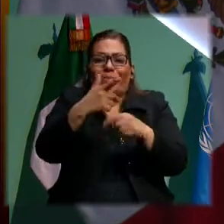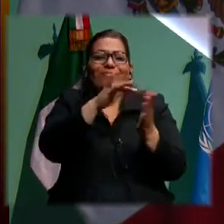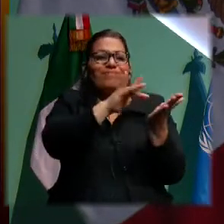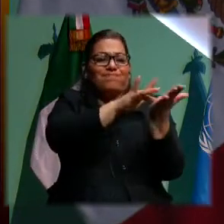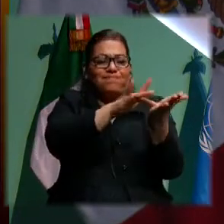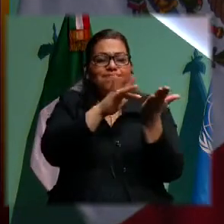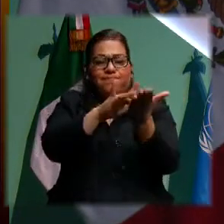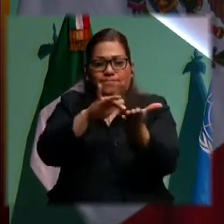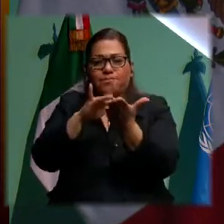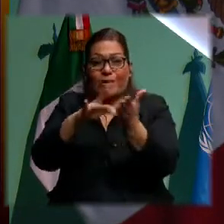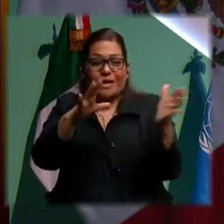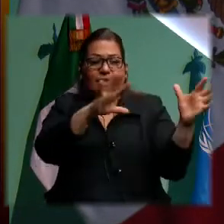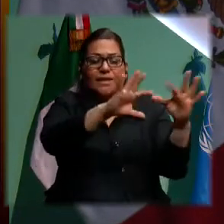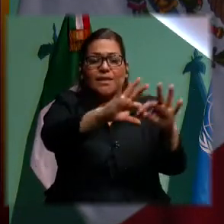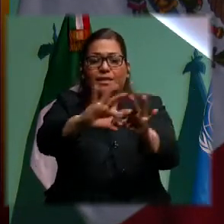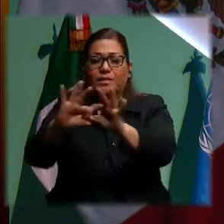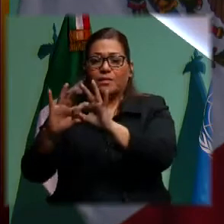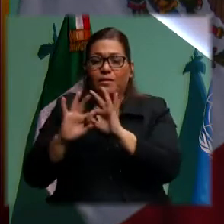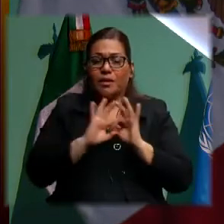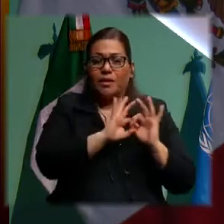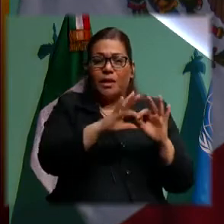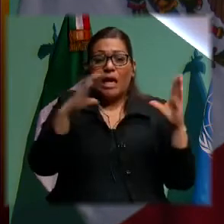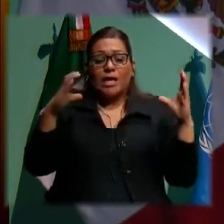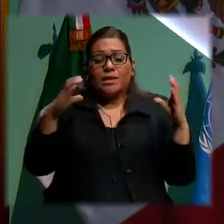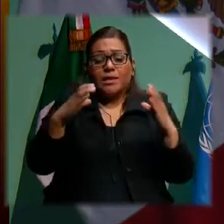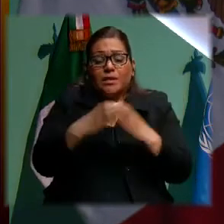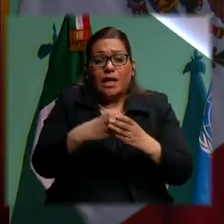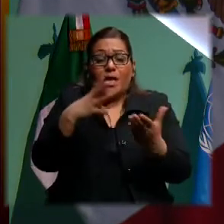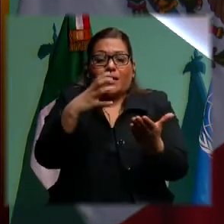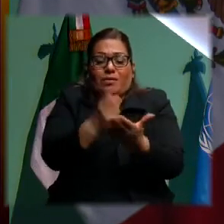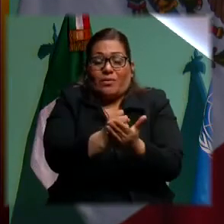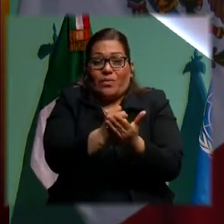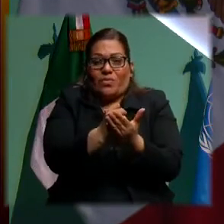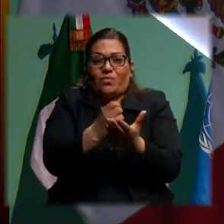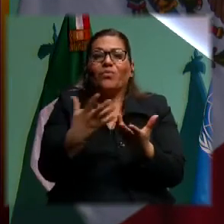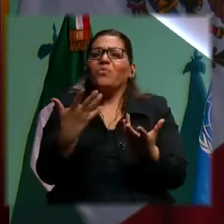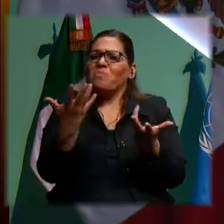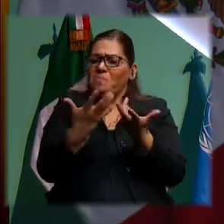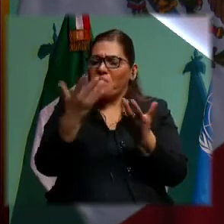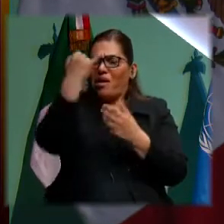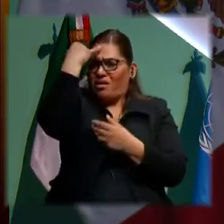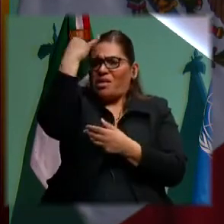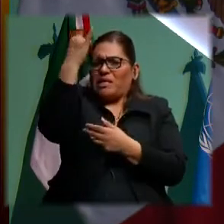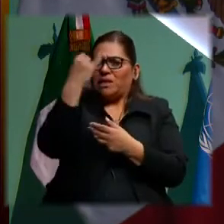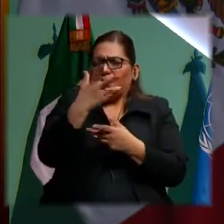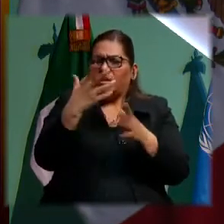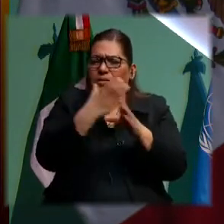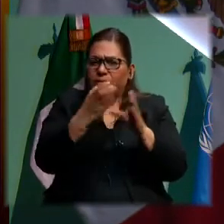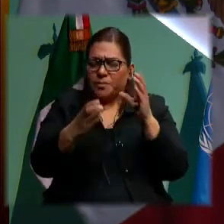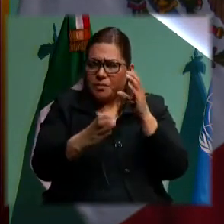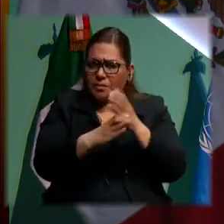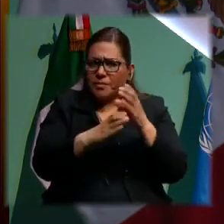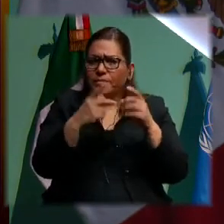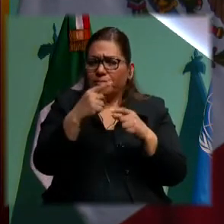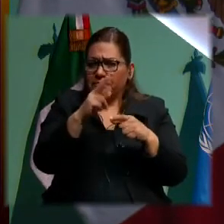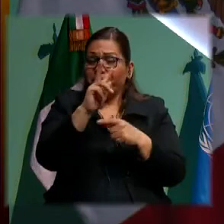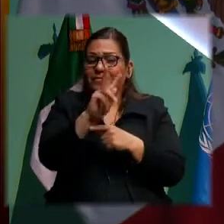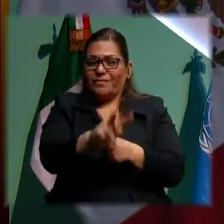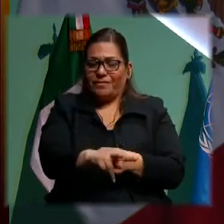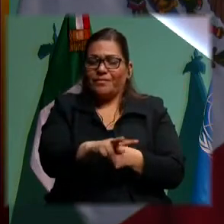they all achieve together. It is quite moving, and it is quite part of